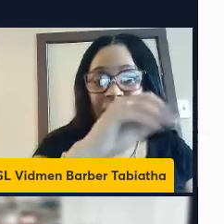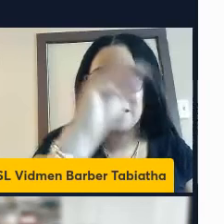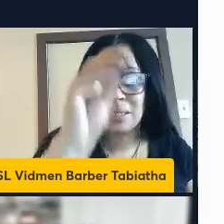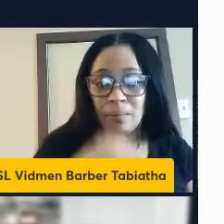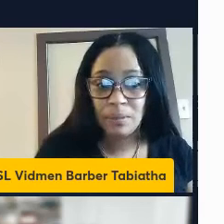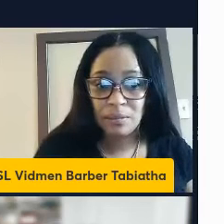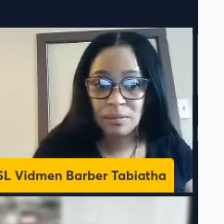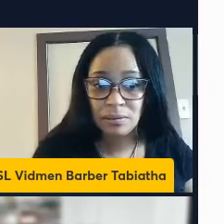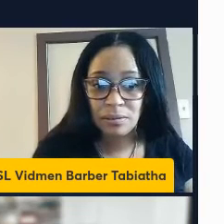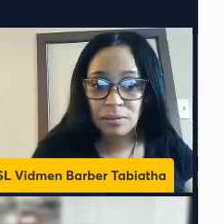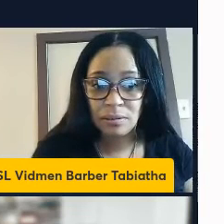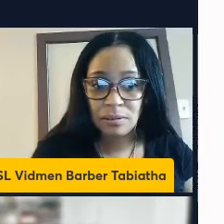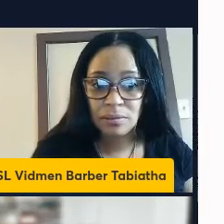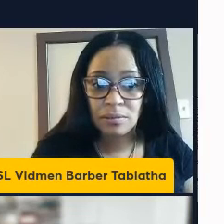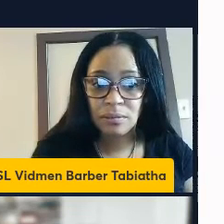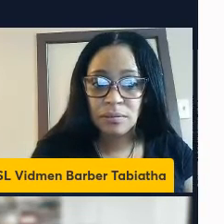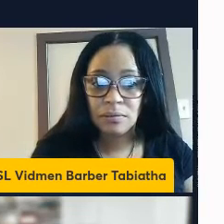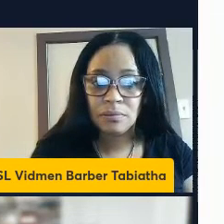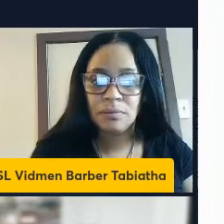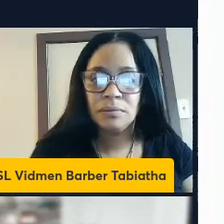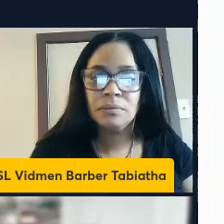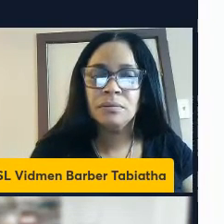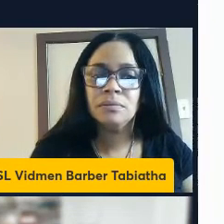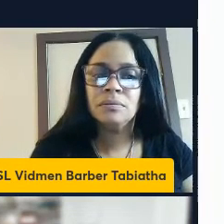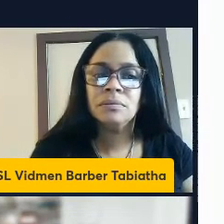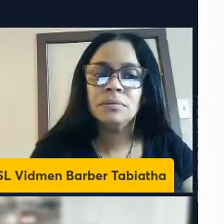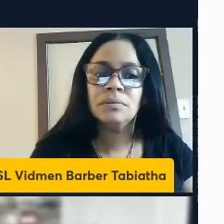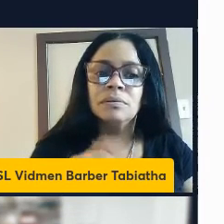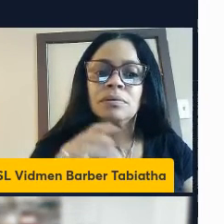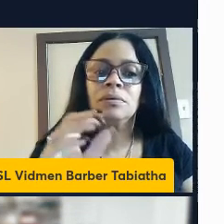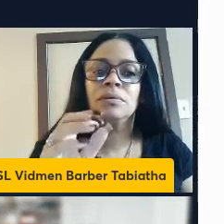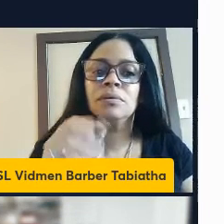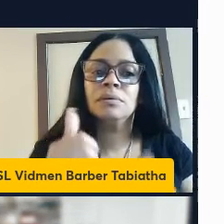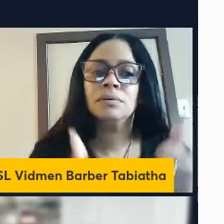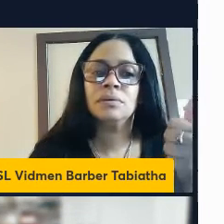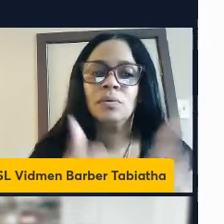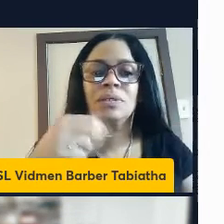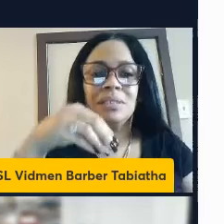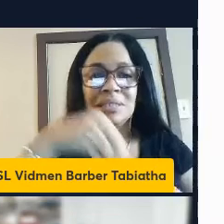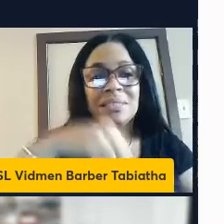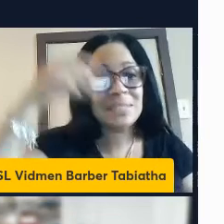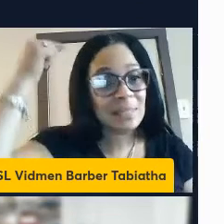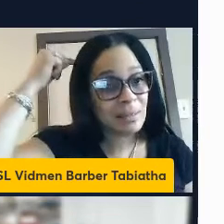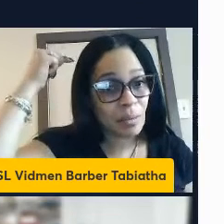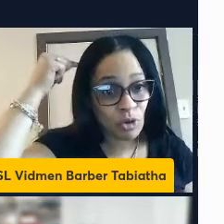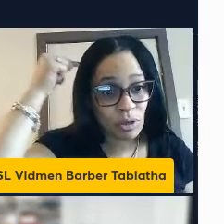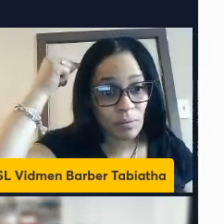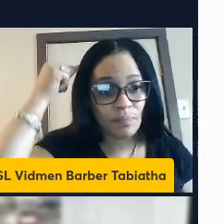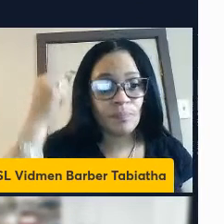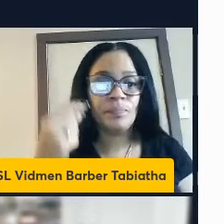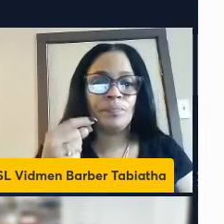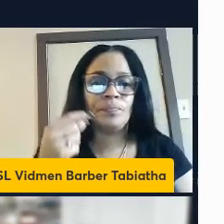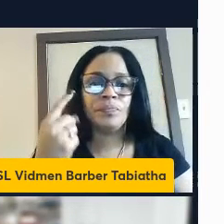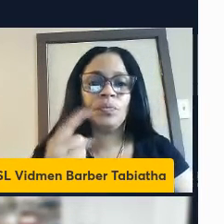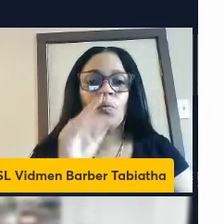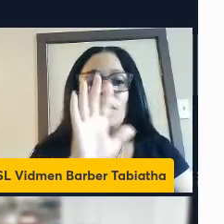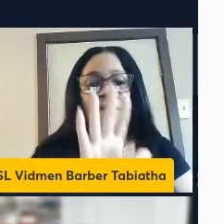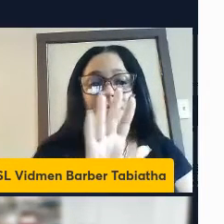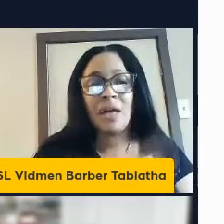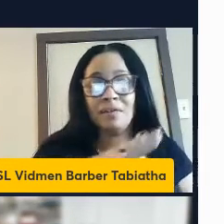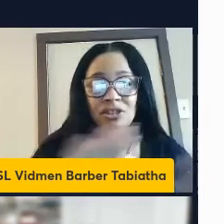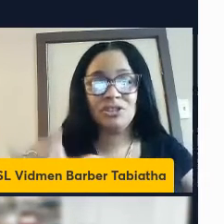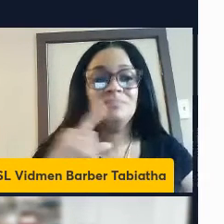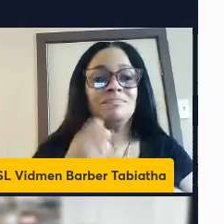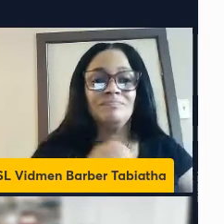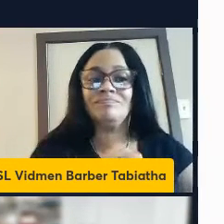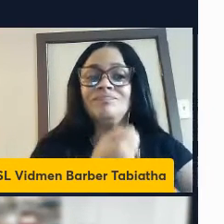deaths due to malaria are caused by cerebral malaria, which affects the brain. And one in five children affected by